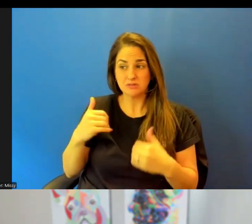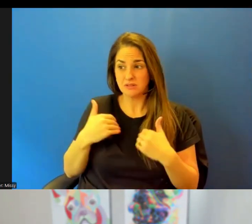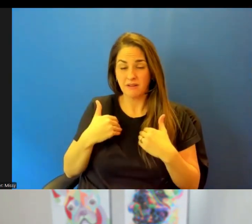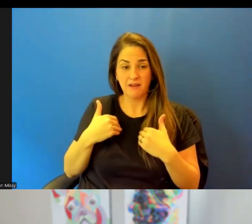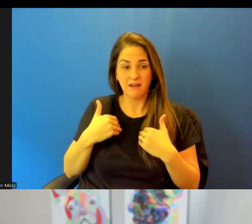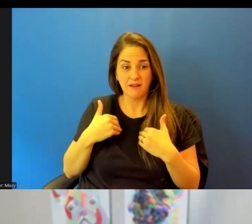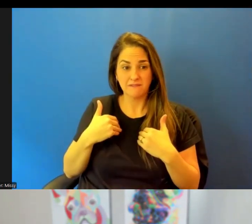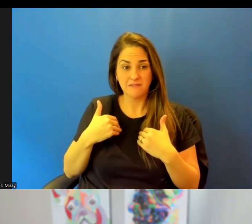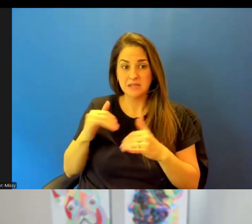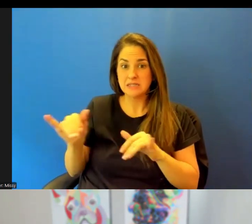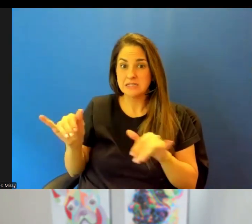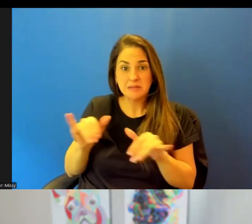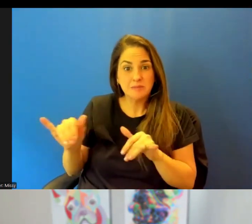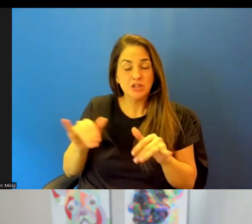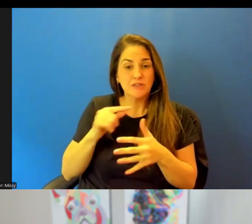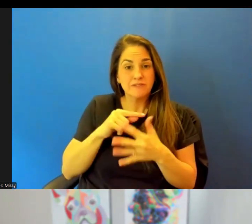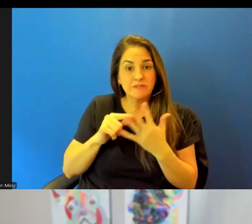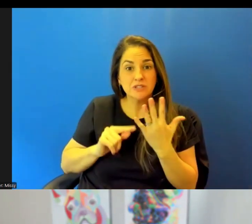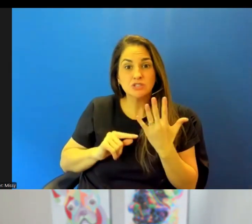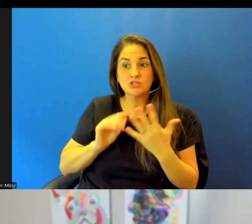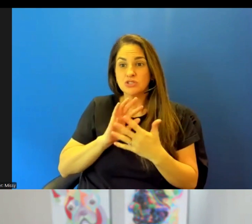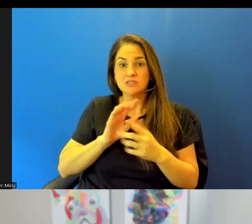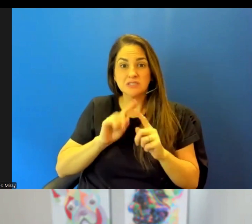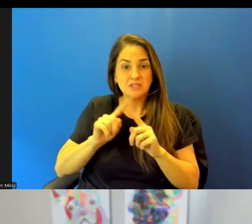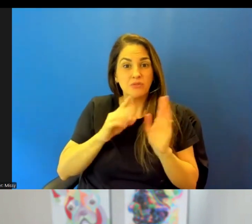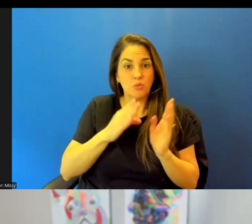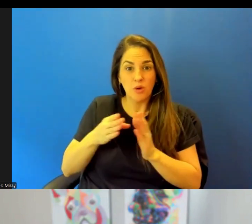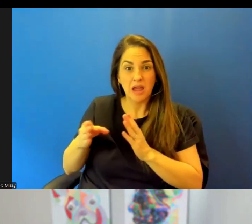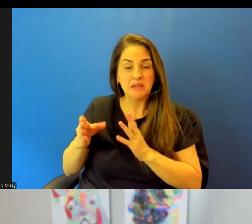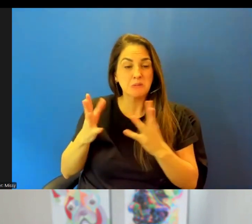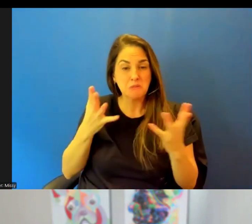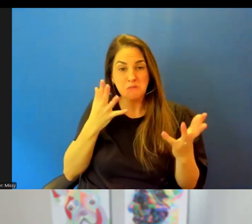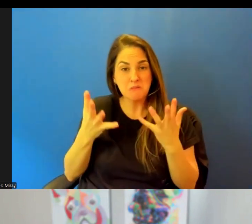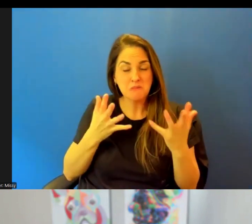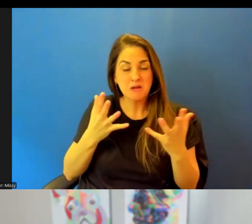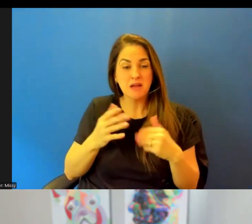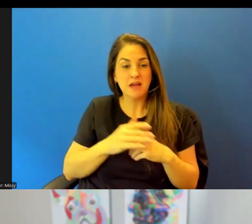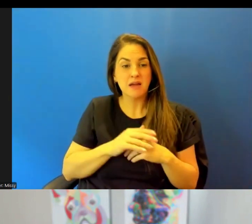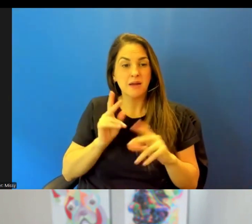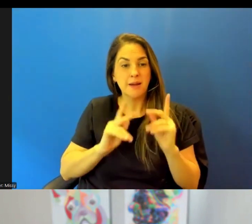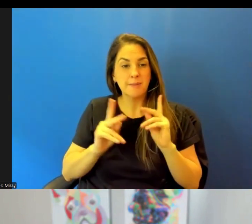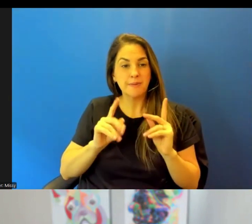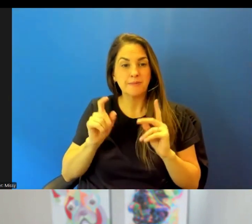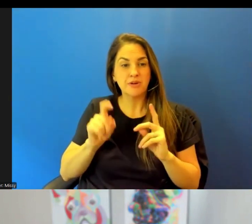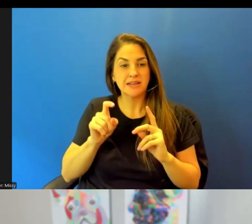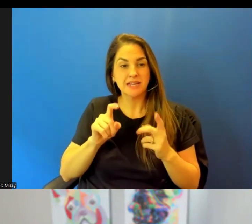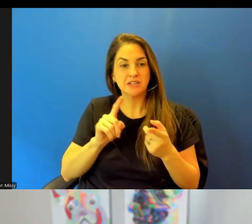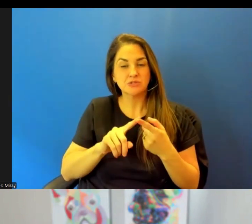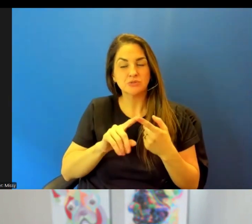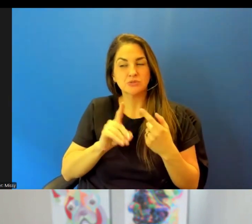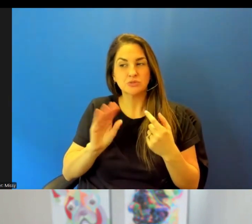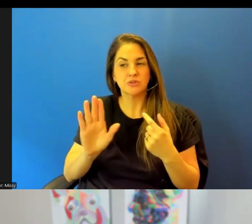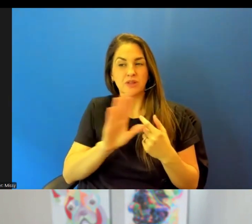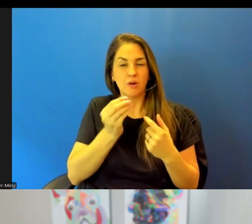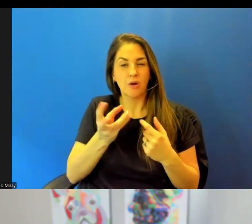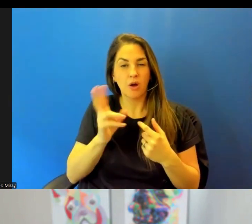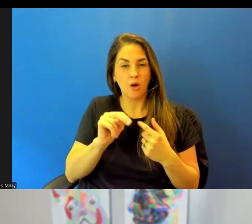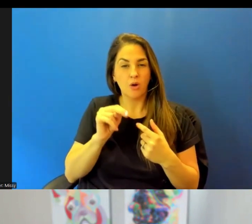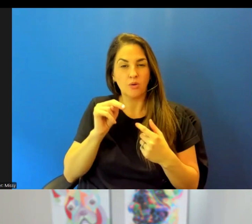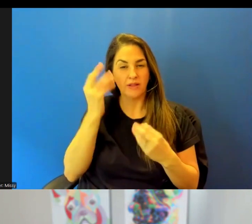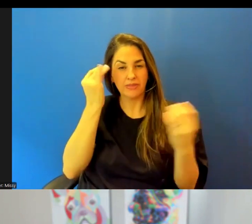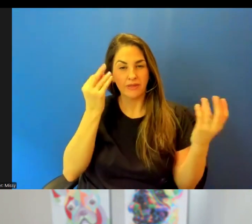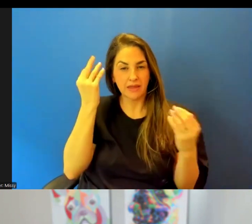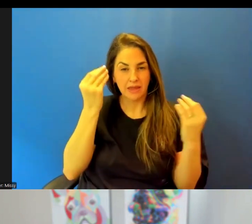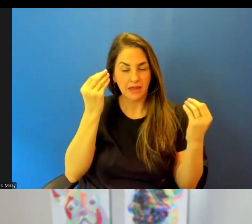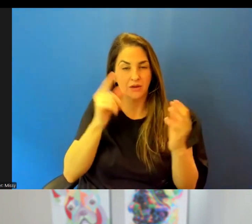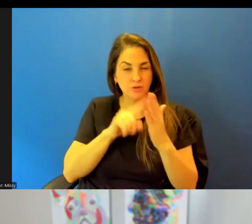have similar features, work in different ways. And so I think people need to do their own critical thinking to